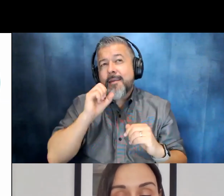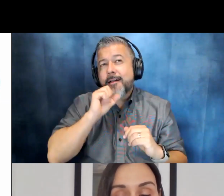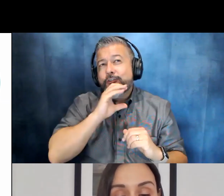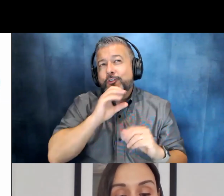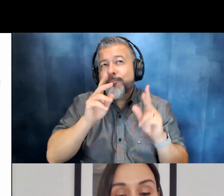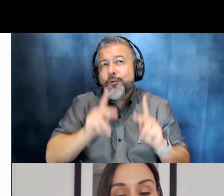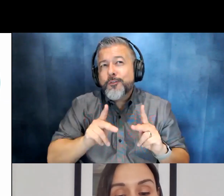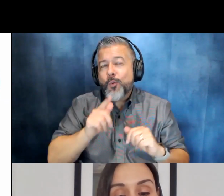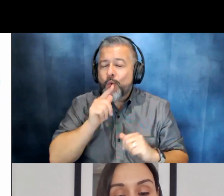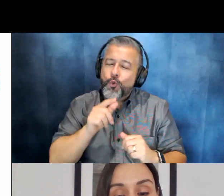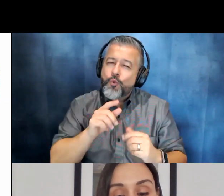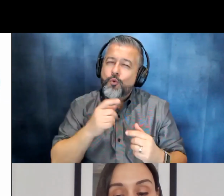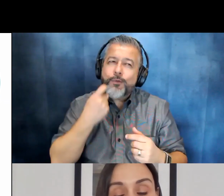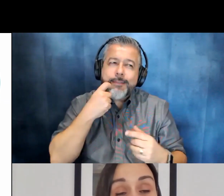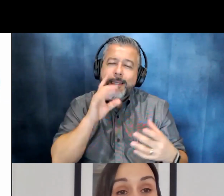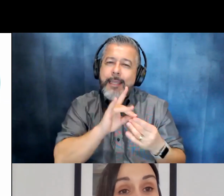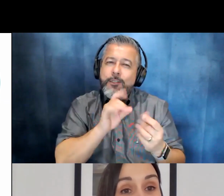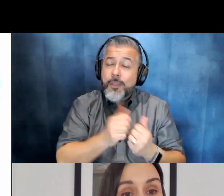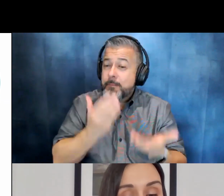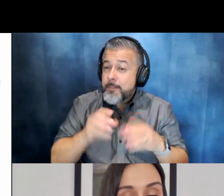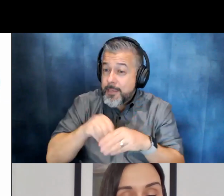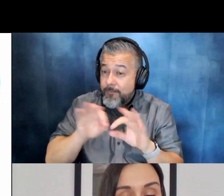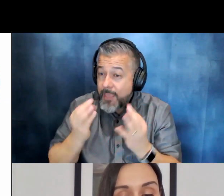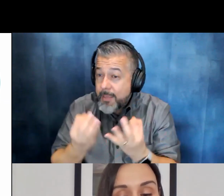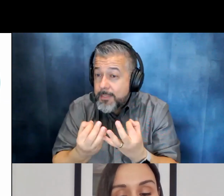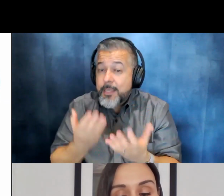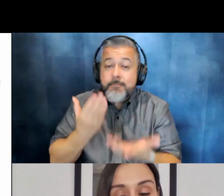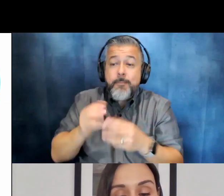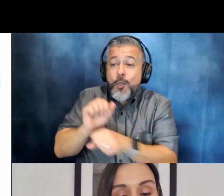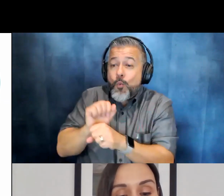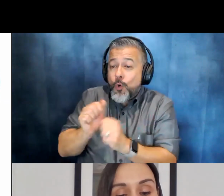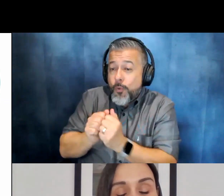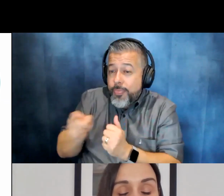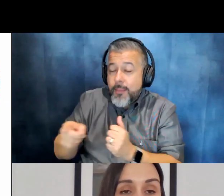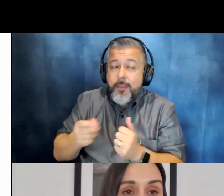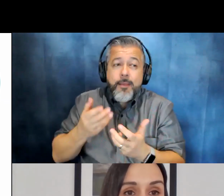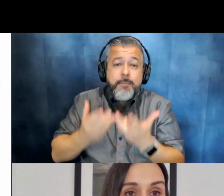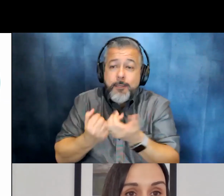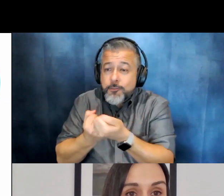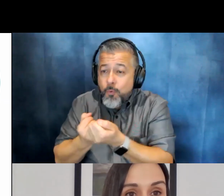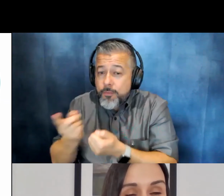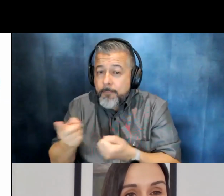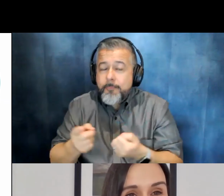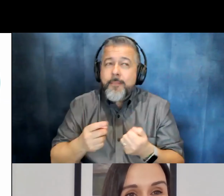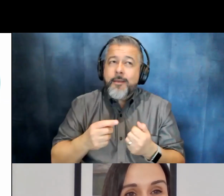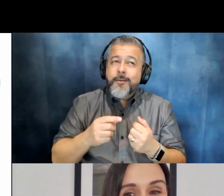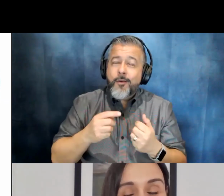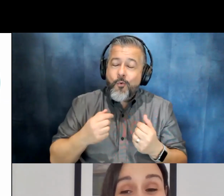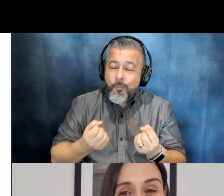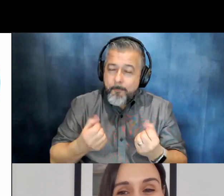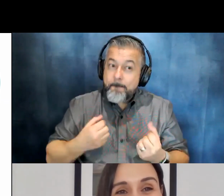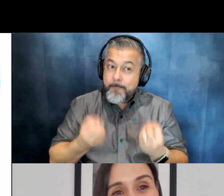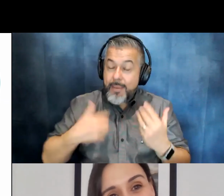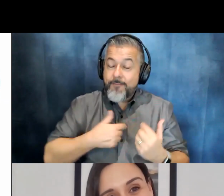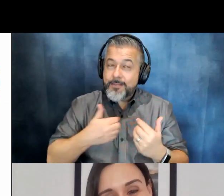family. Many of us have loved ones who we support at home. So think about these topics as we go forward and how they might affect